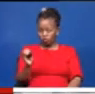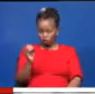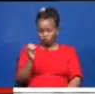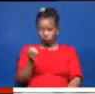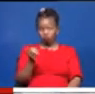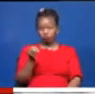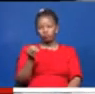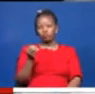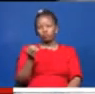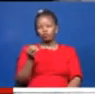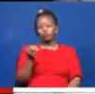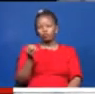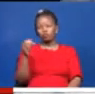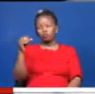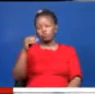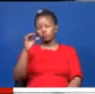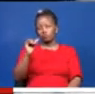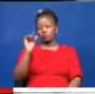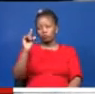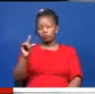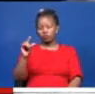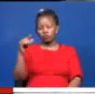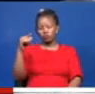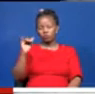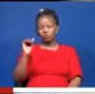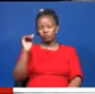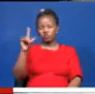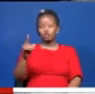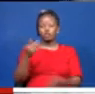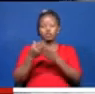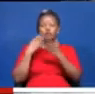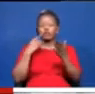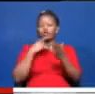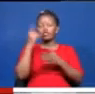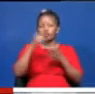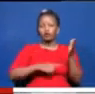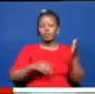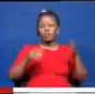113,274. Gilgil, as I stated earlier, has